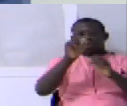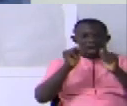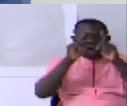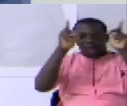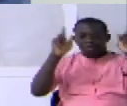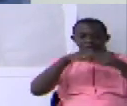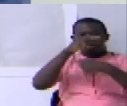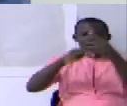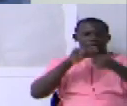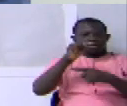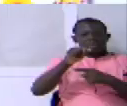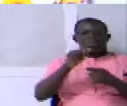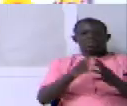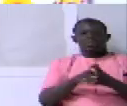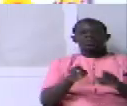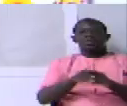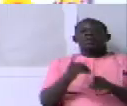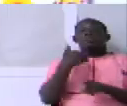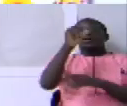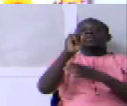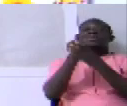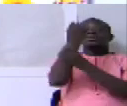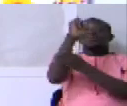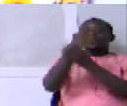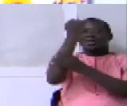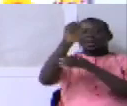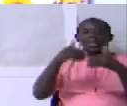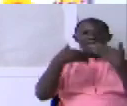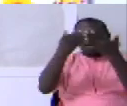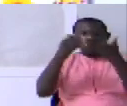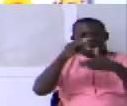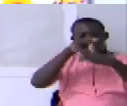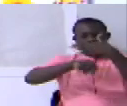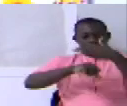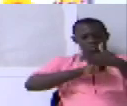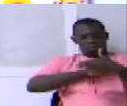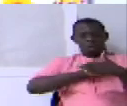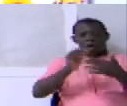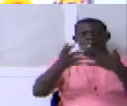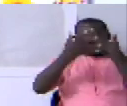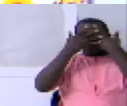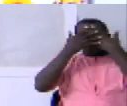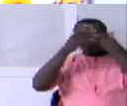that? Is that the carrot that they are served inside their cells?